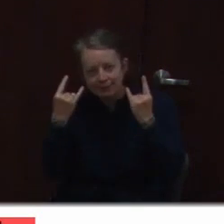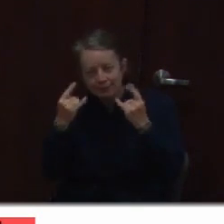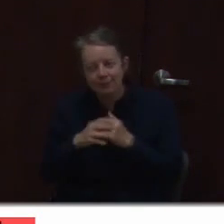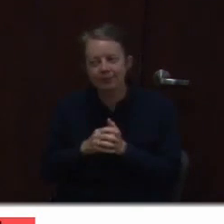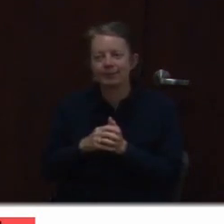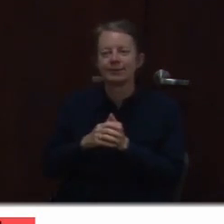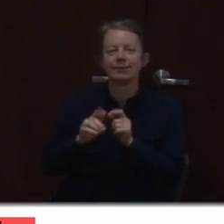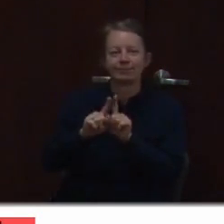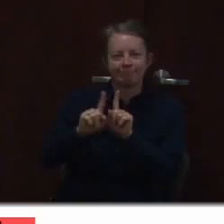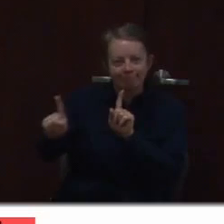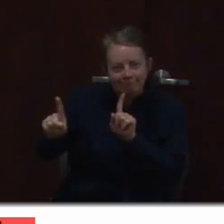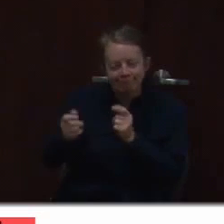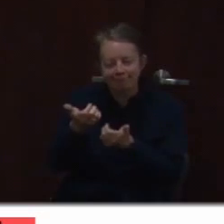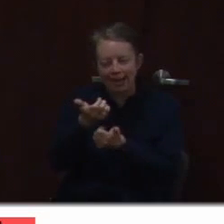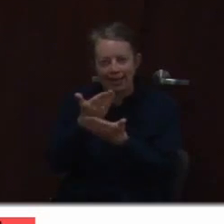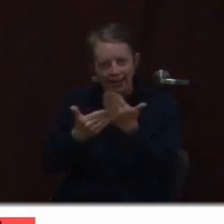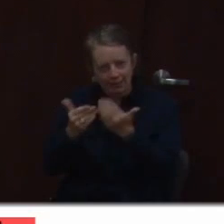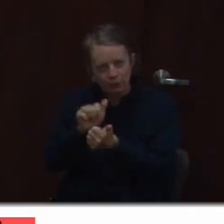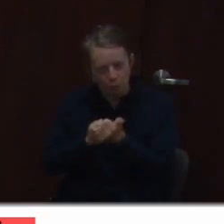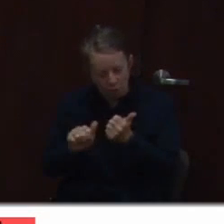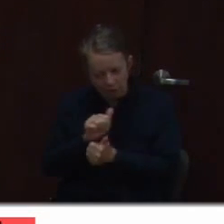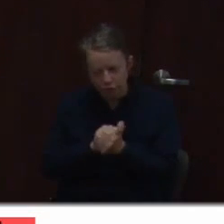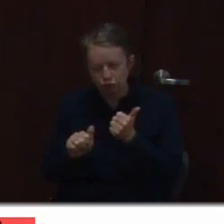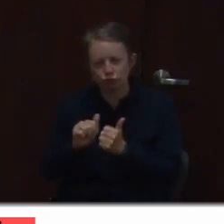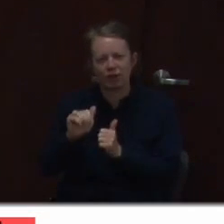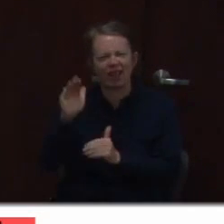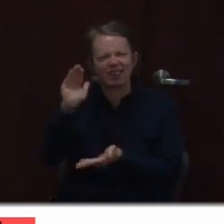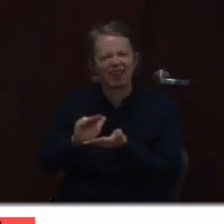your interactions with others.